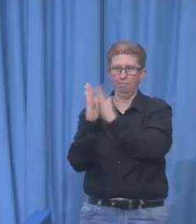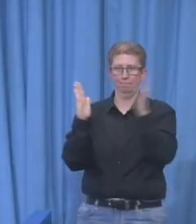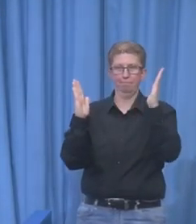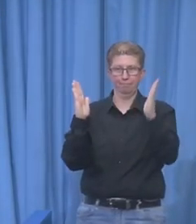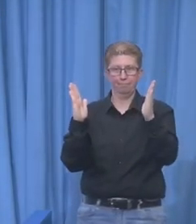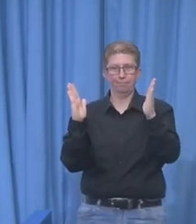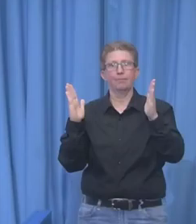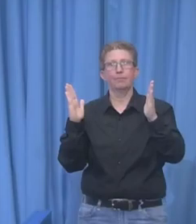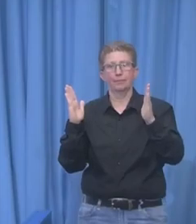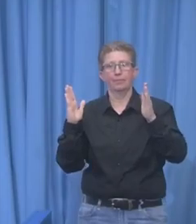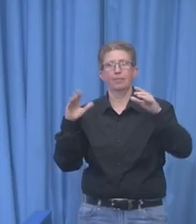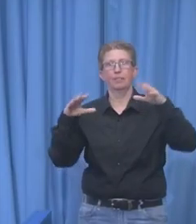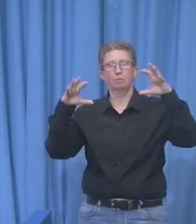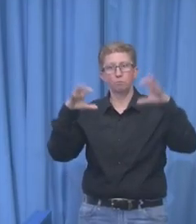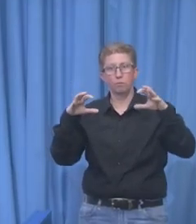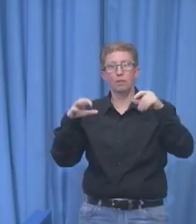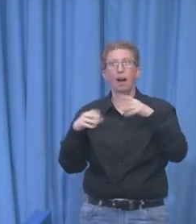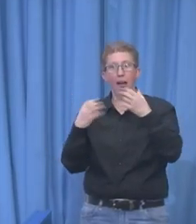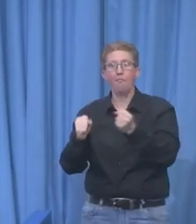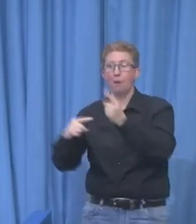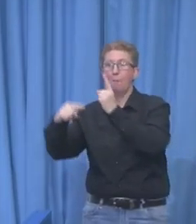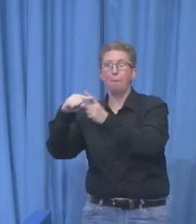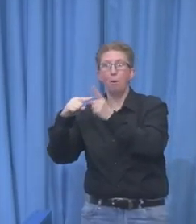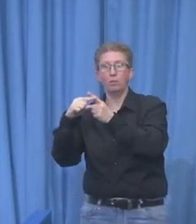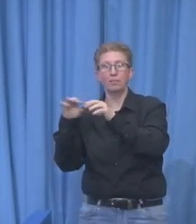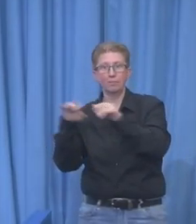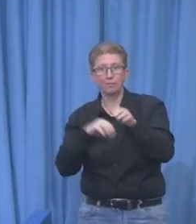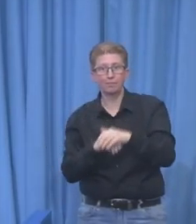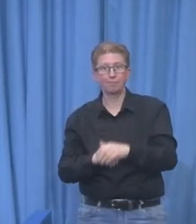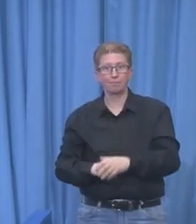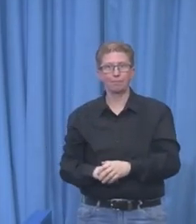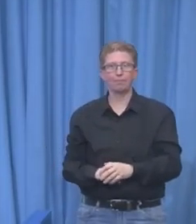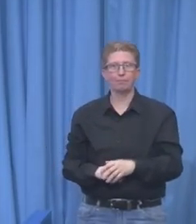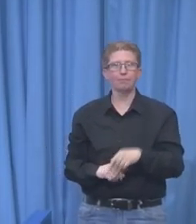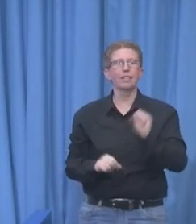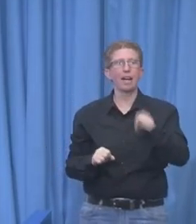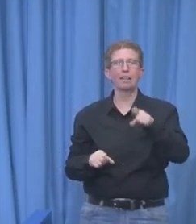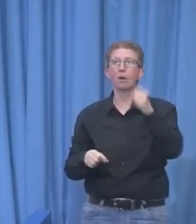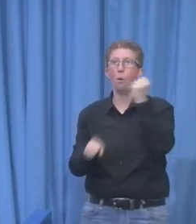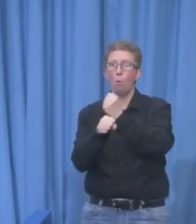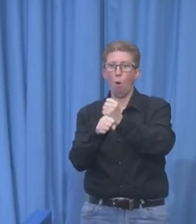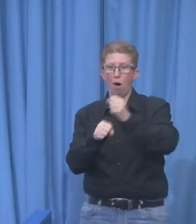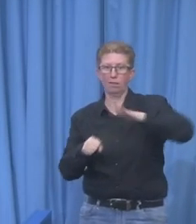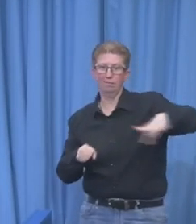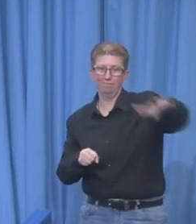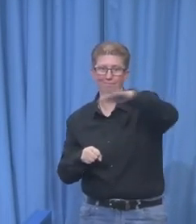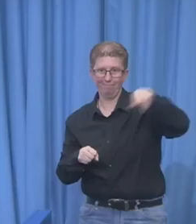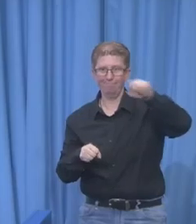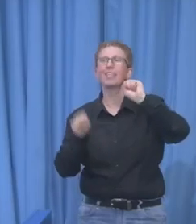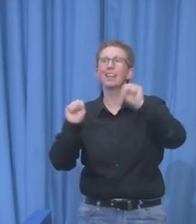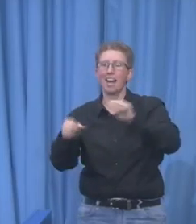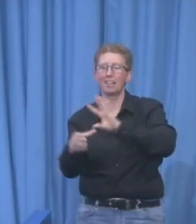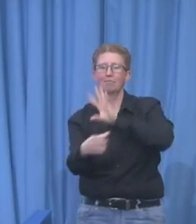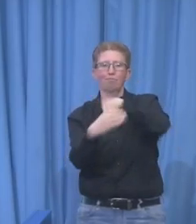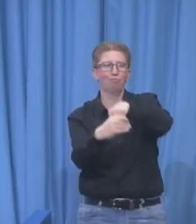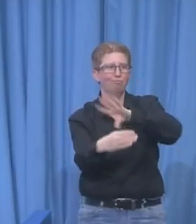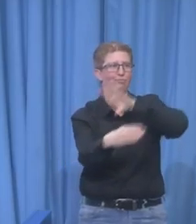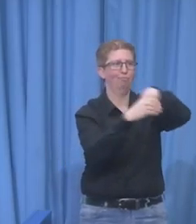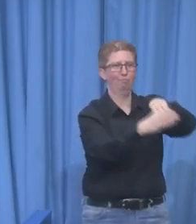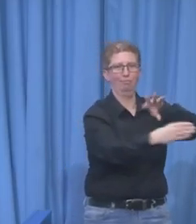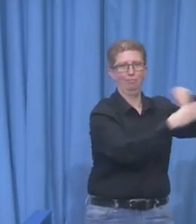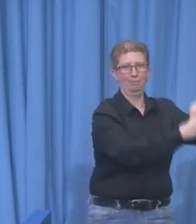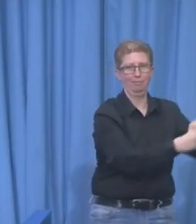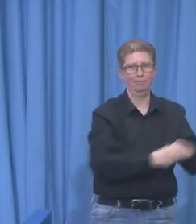include people in the job market, in jobs that suit their abilities and their occupational